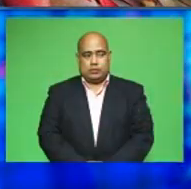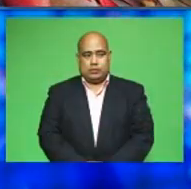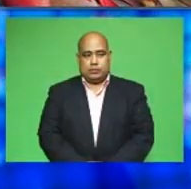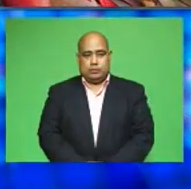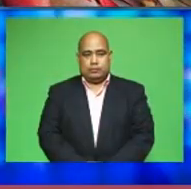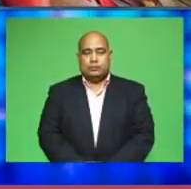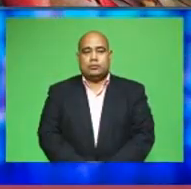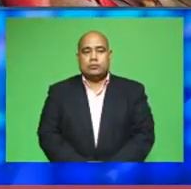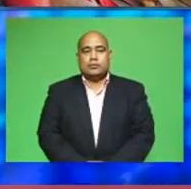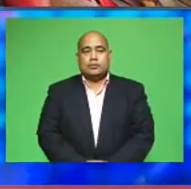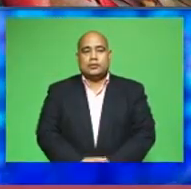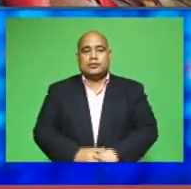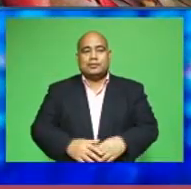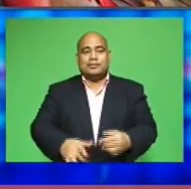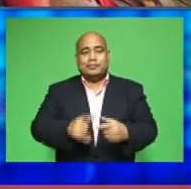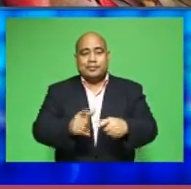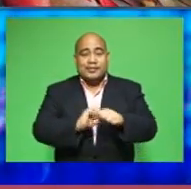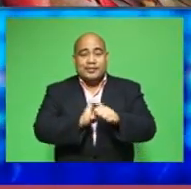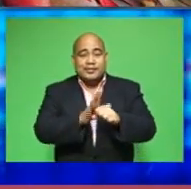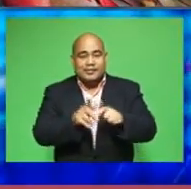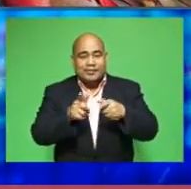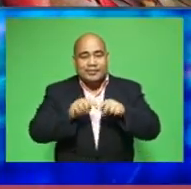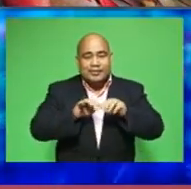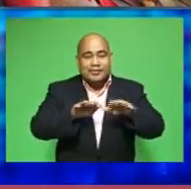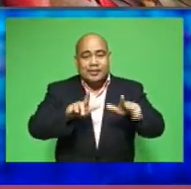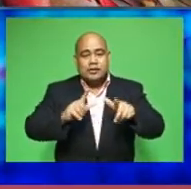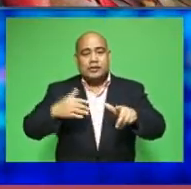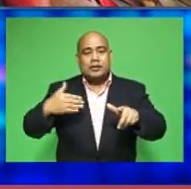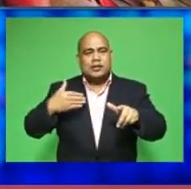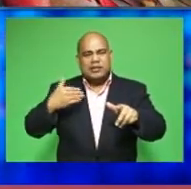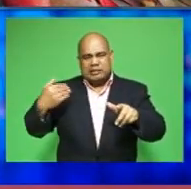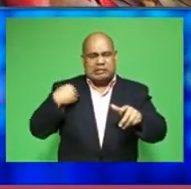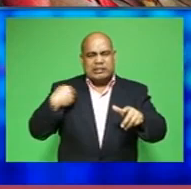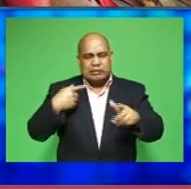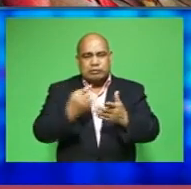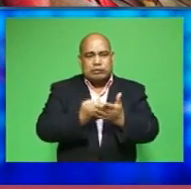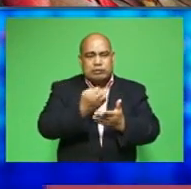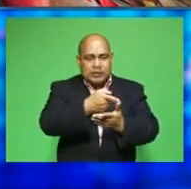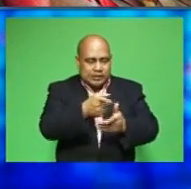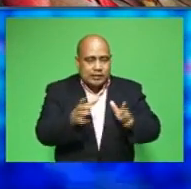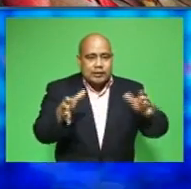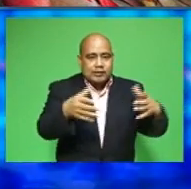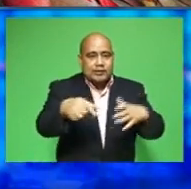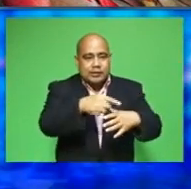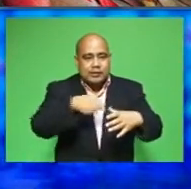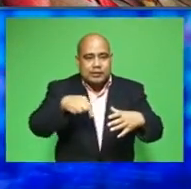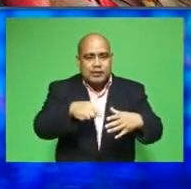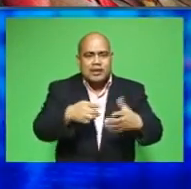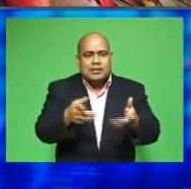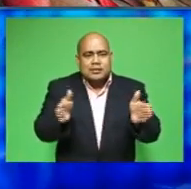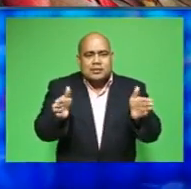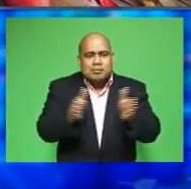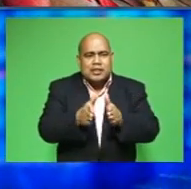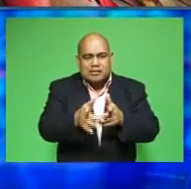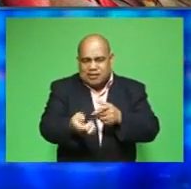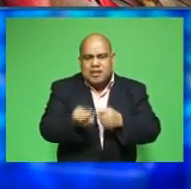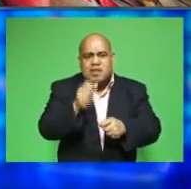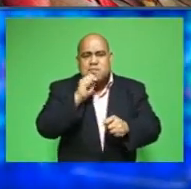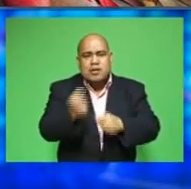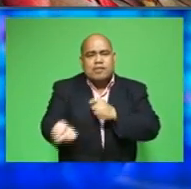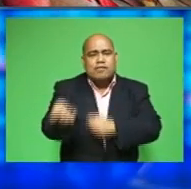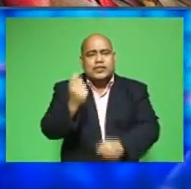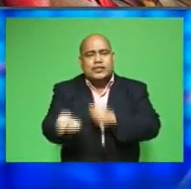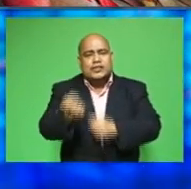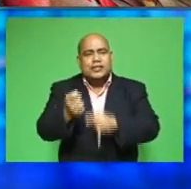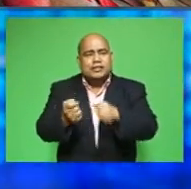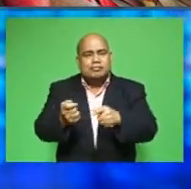With the pandemic affecting the economic market, small-scale fishermen are experiencing a drop in sales. As many lose their source of livelihood, the struggle